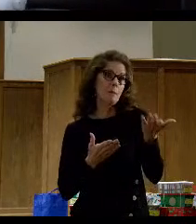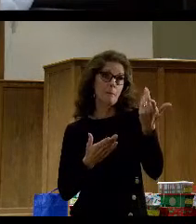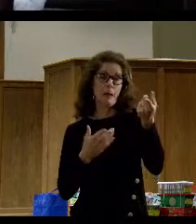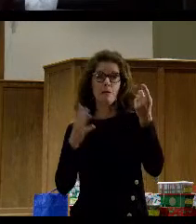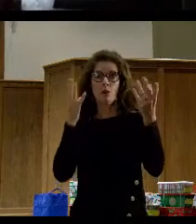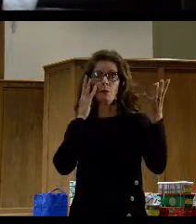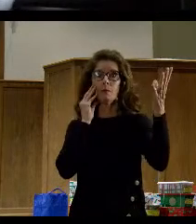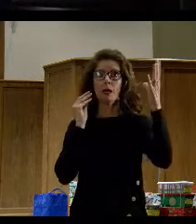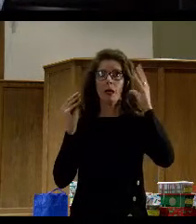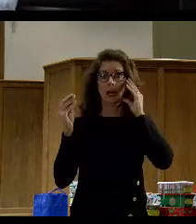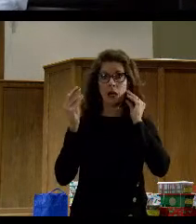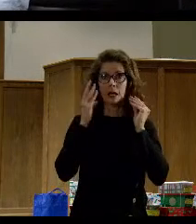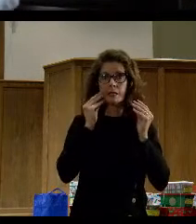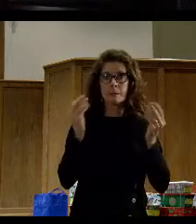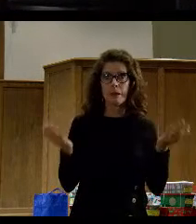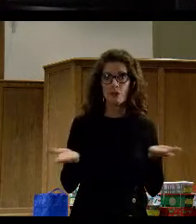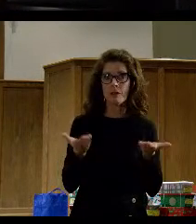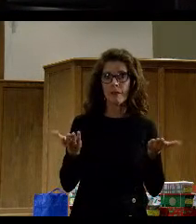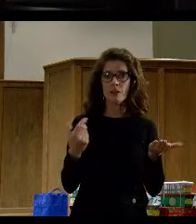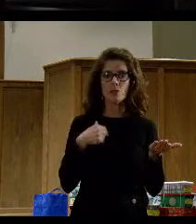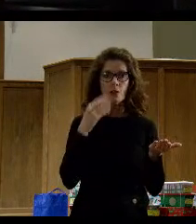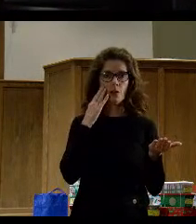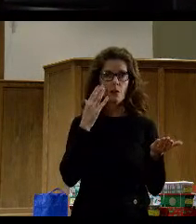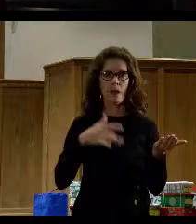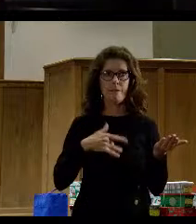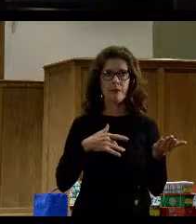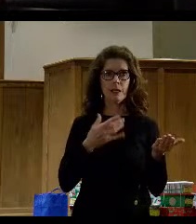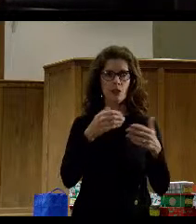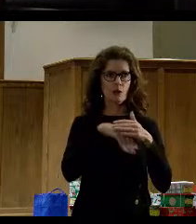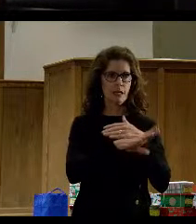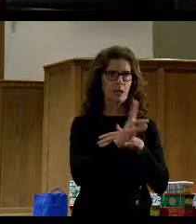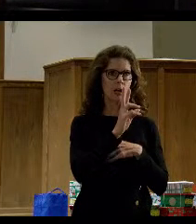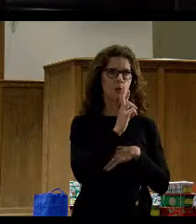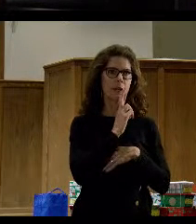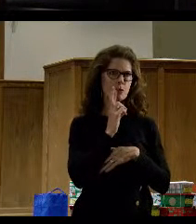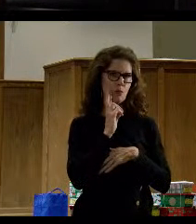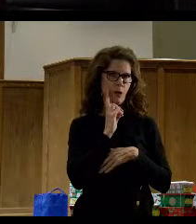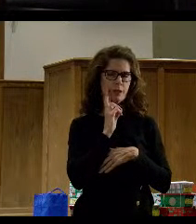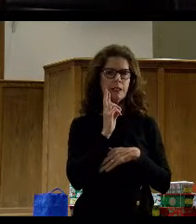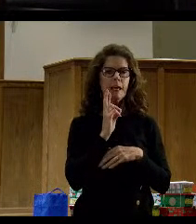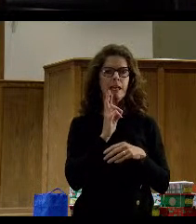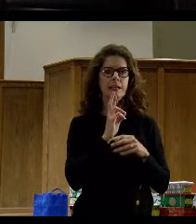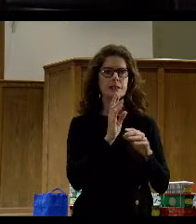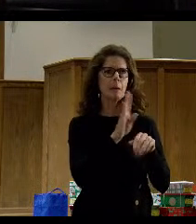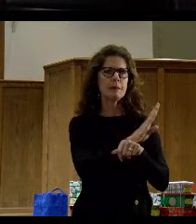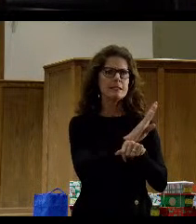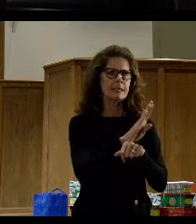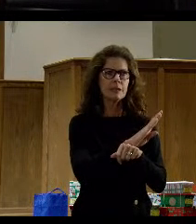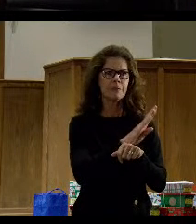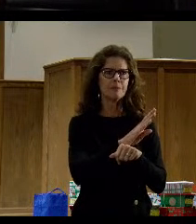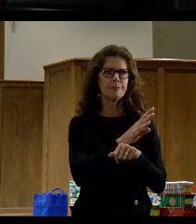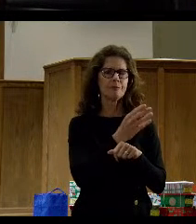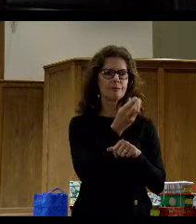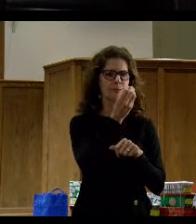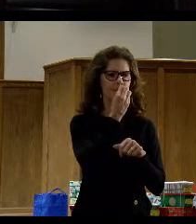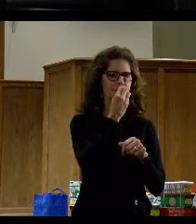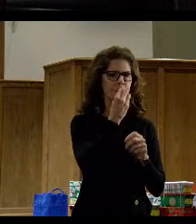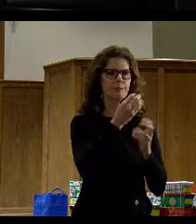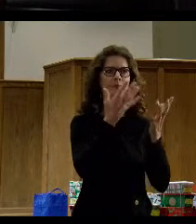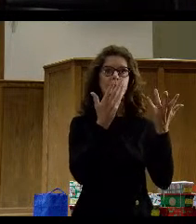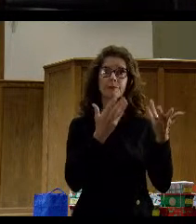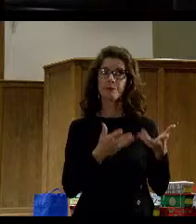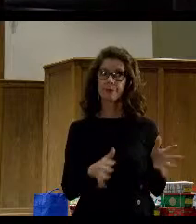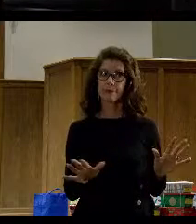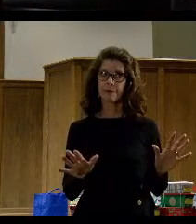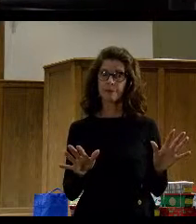in your life, but you know that feeling when you're at a restaurant and it's a really busy restaurant and you finished your meal and you kind of want to stay a little